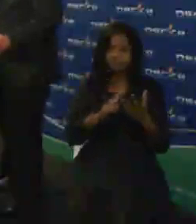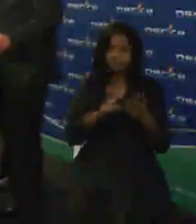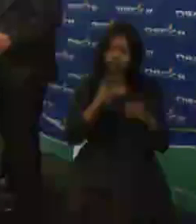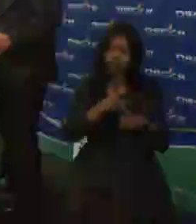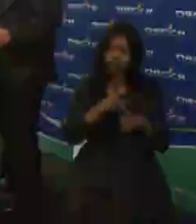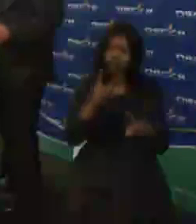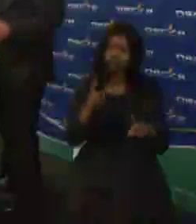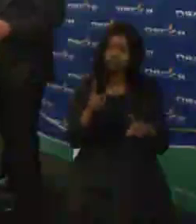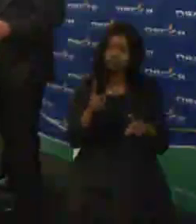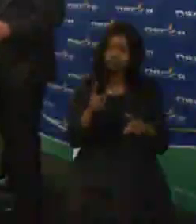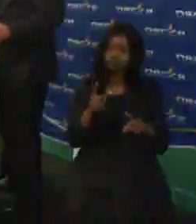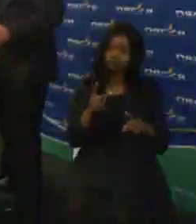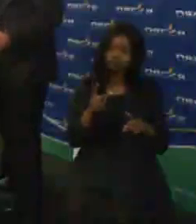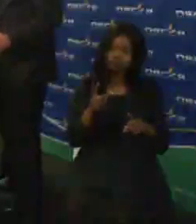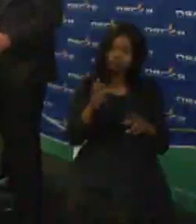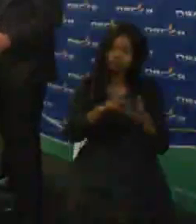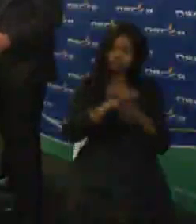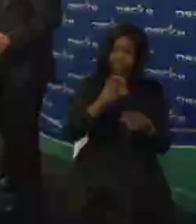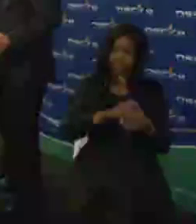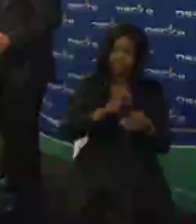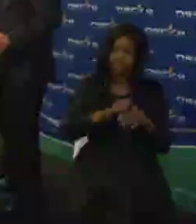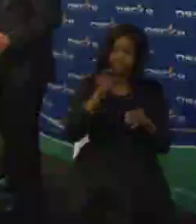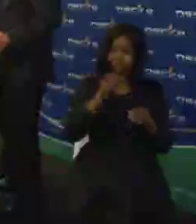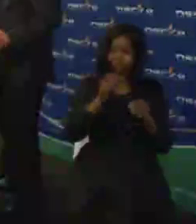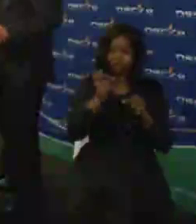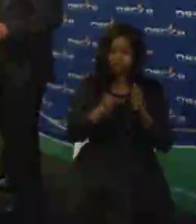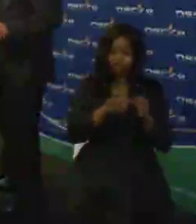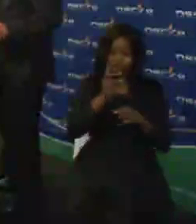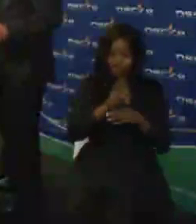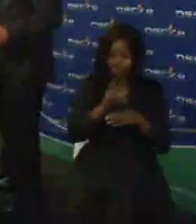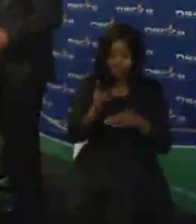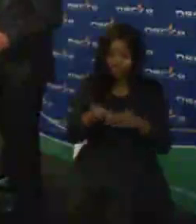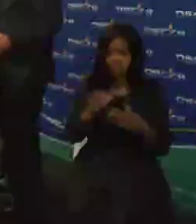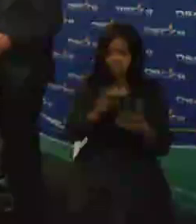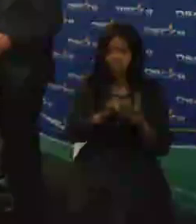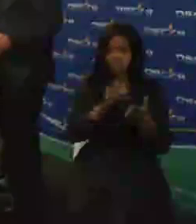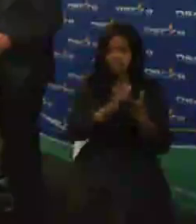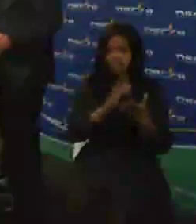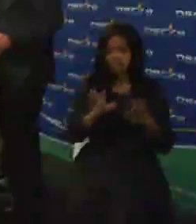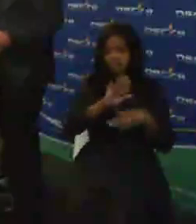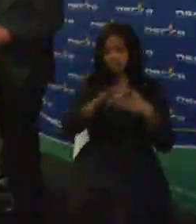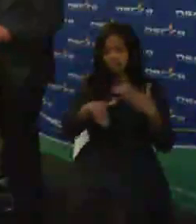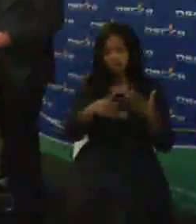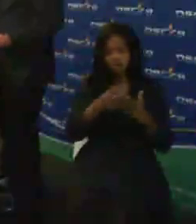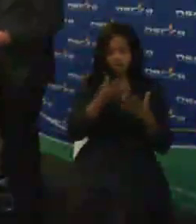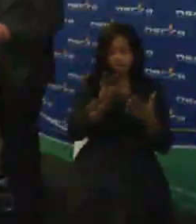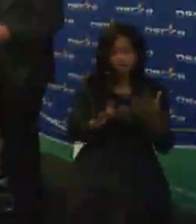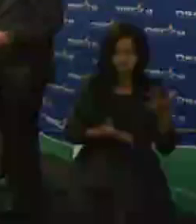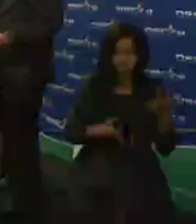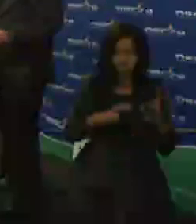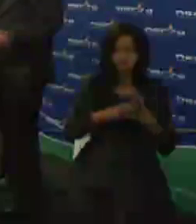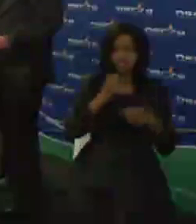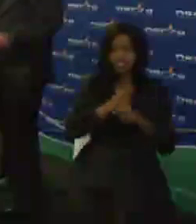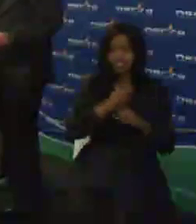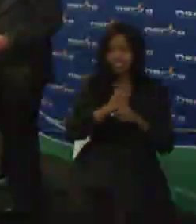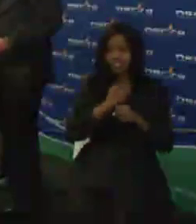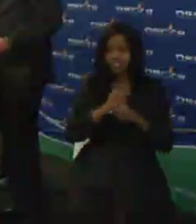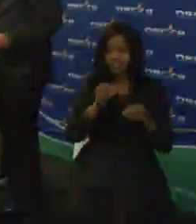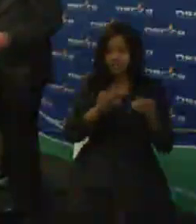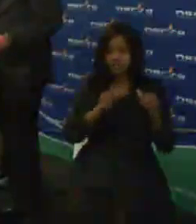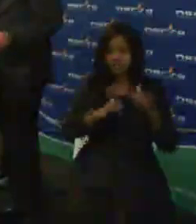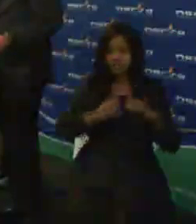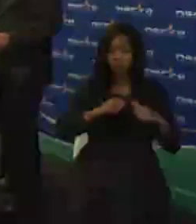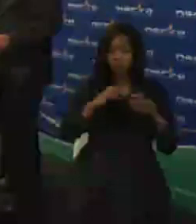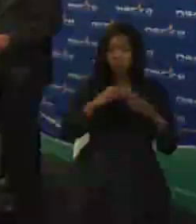finally, I need to reiterate that despite all of this, generations operating and maintenance